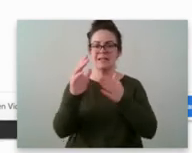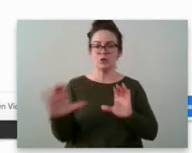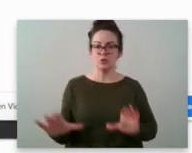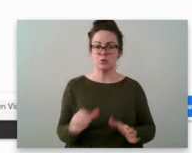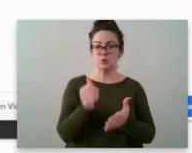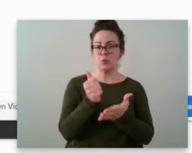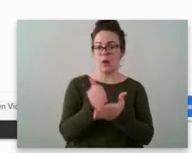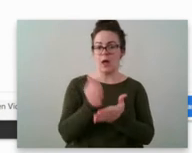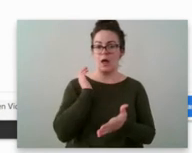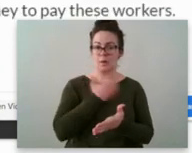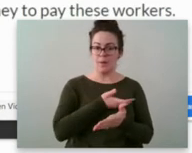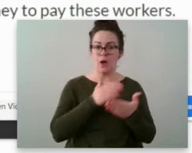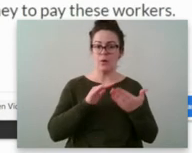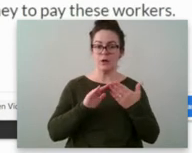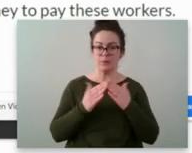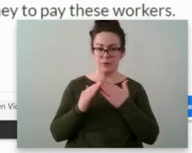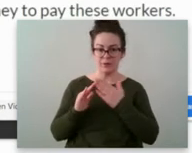our community.